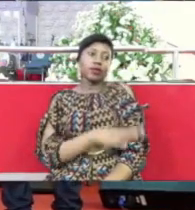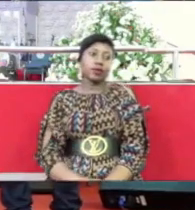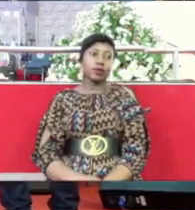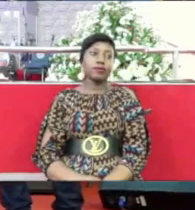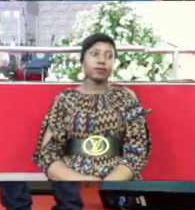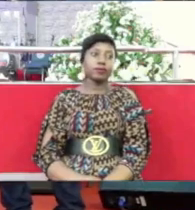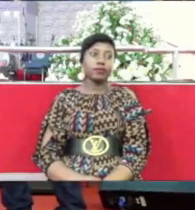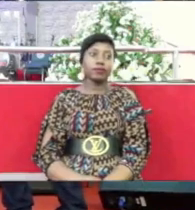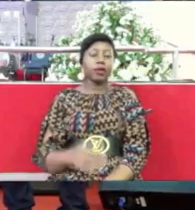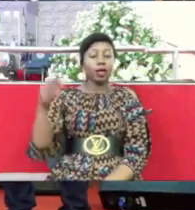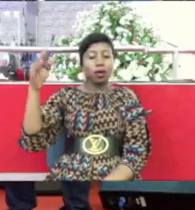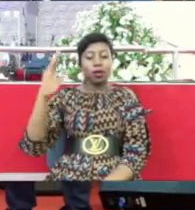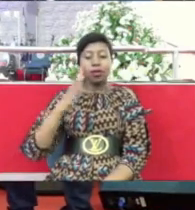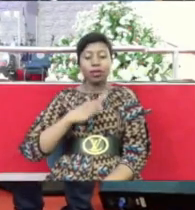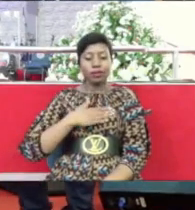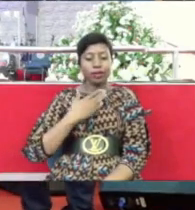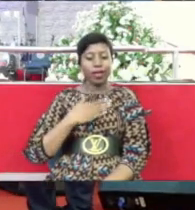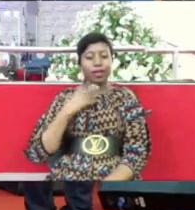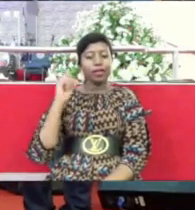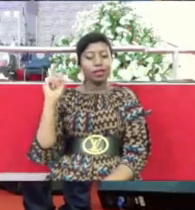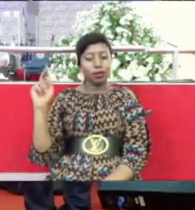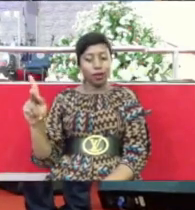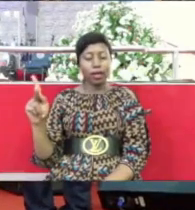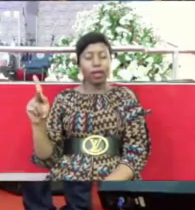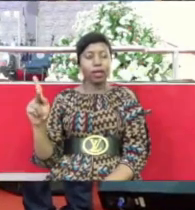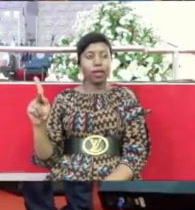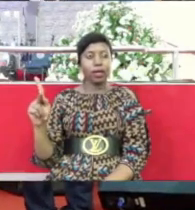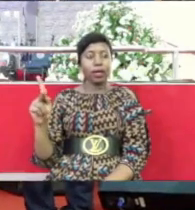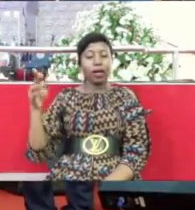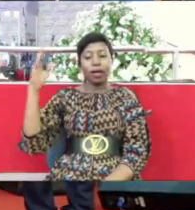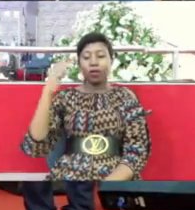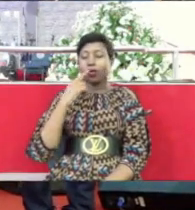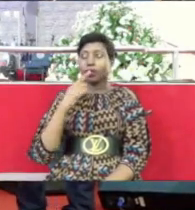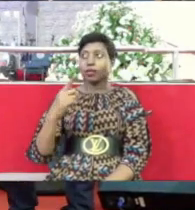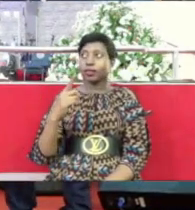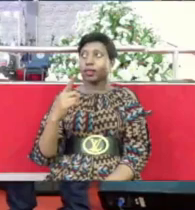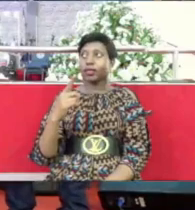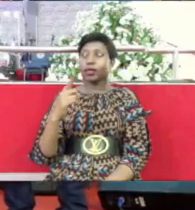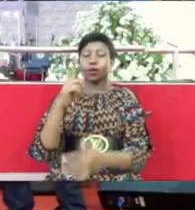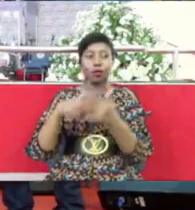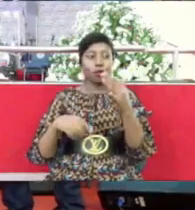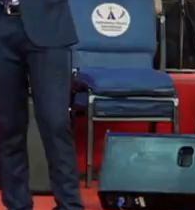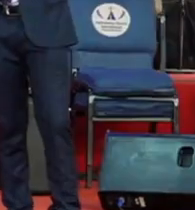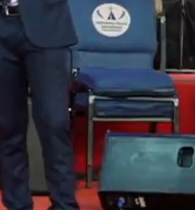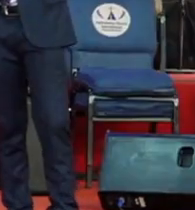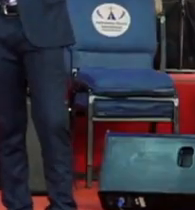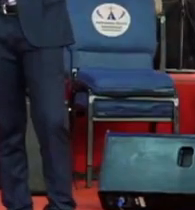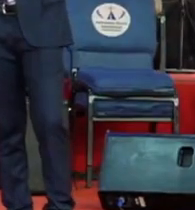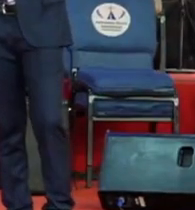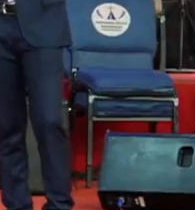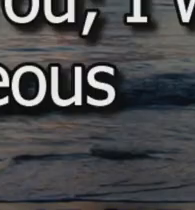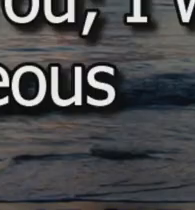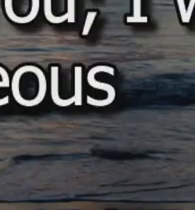That's okay. Na ni sawa. But then he also says, na pia anasema, in the same verse, I will strengthen you, yes. I will help you,